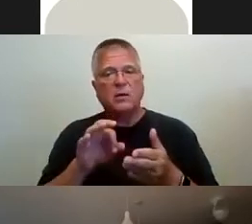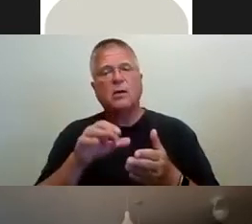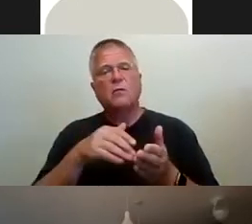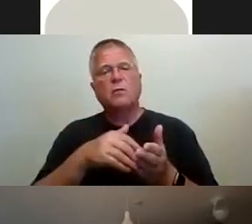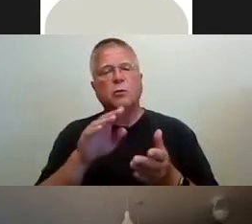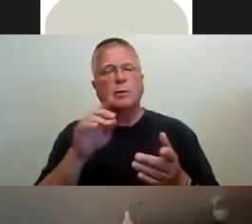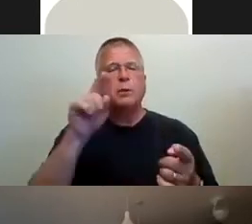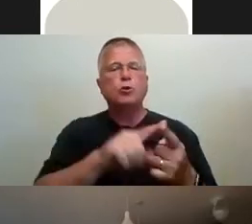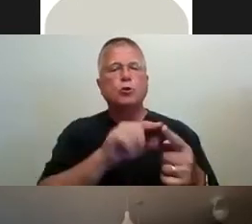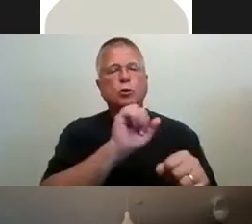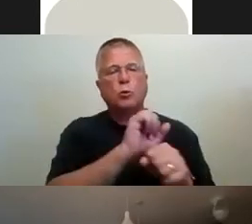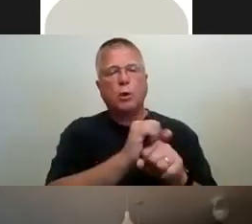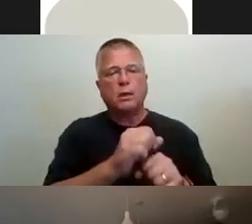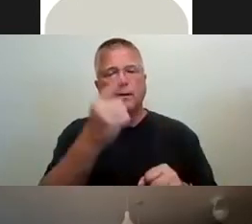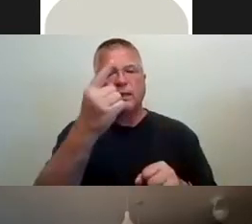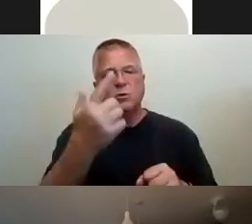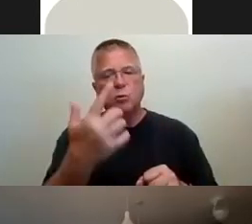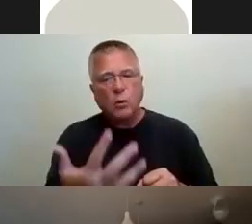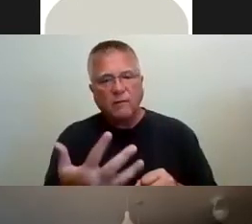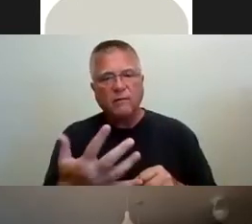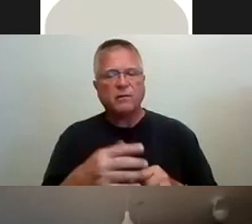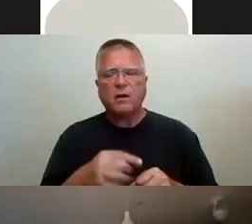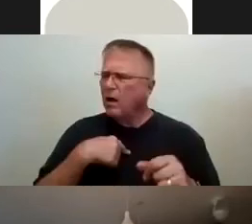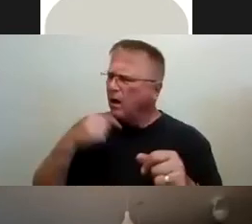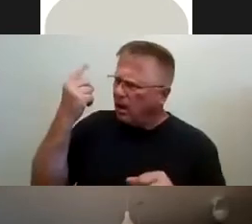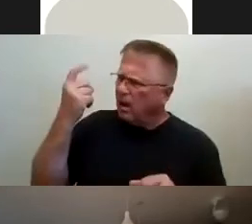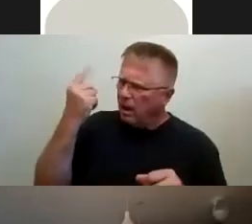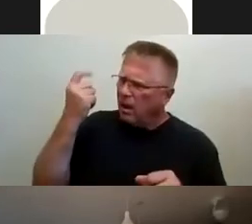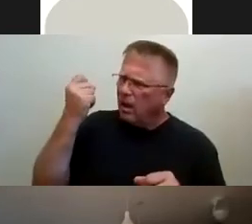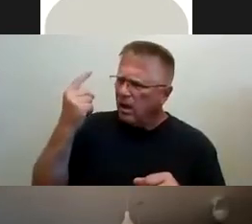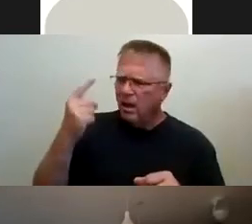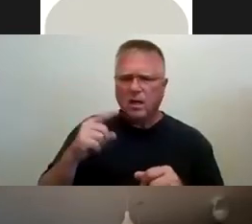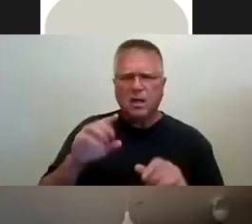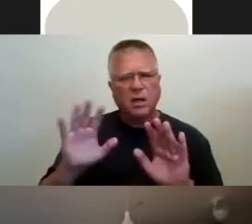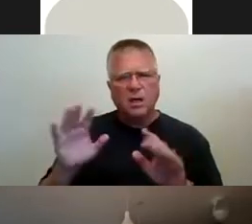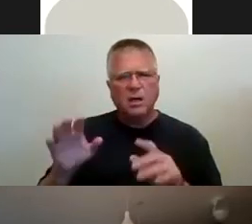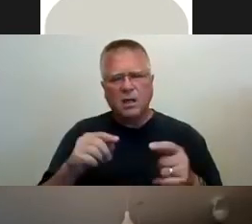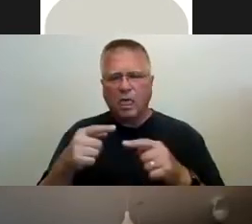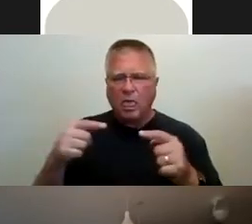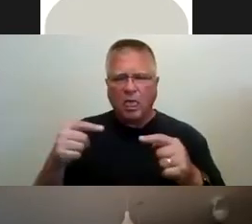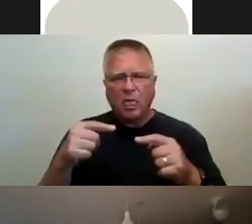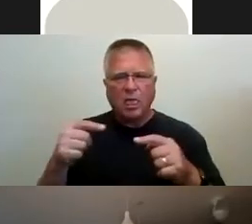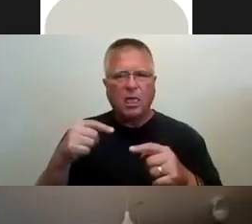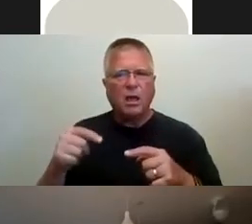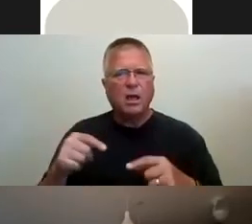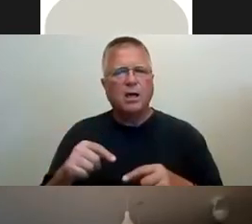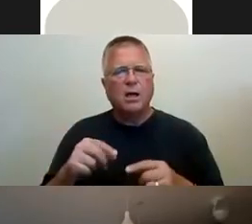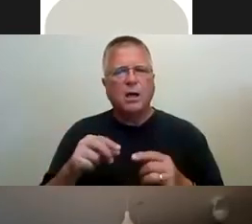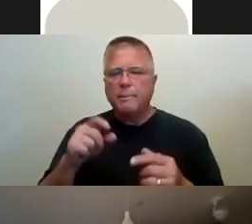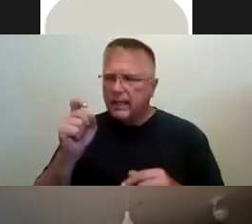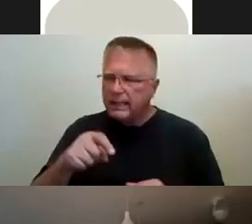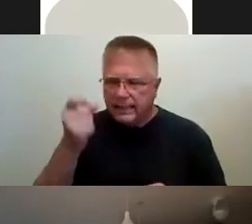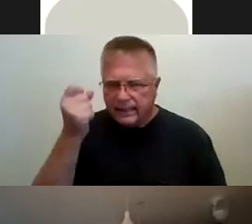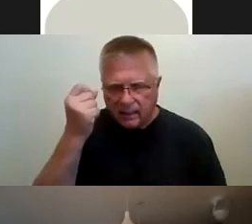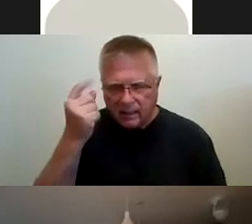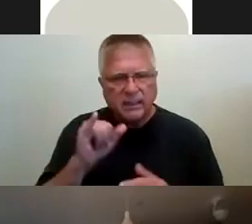work, which is only 1/5. I understand. Yeah, I understand. So it's just to say there's and I'm not a much opposed to bikers, larger. and I think you Yes. need to understand